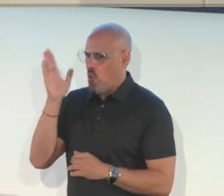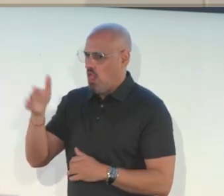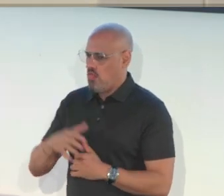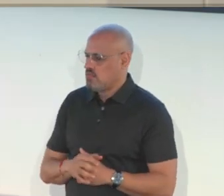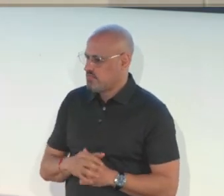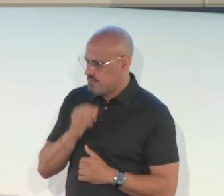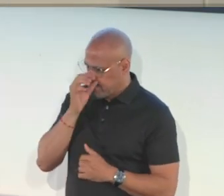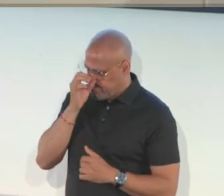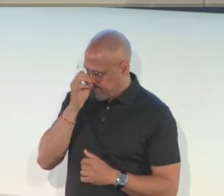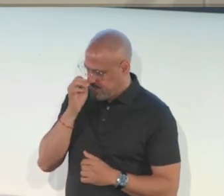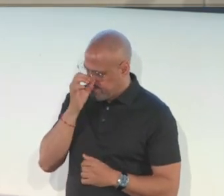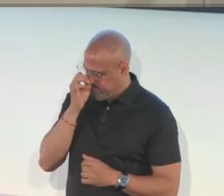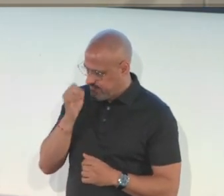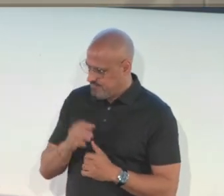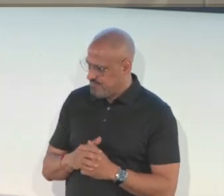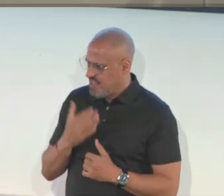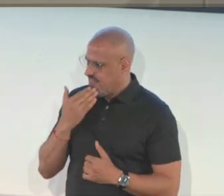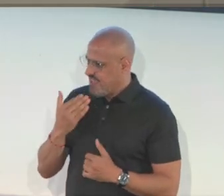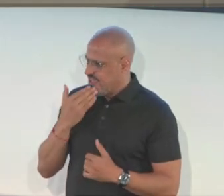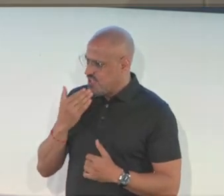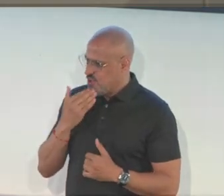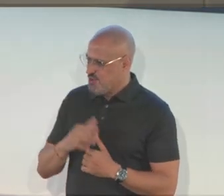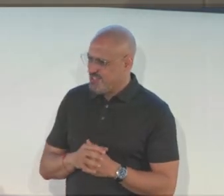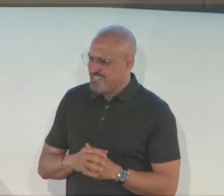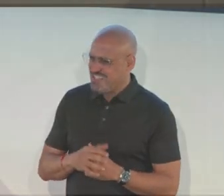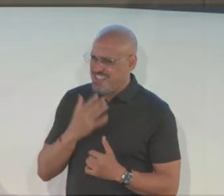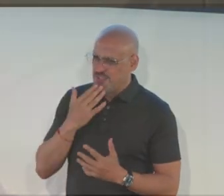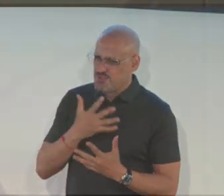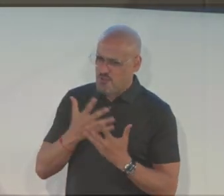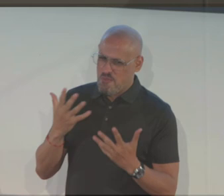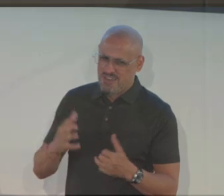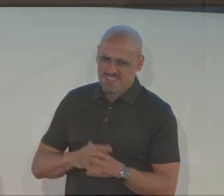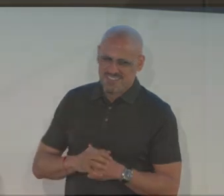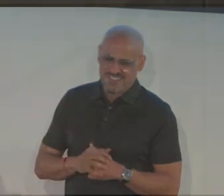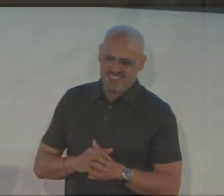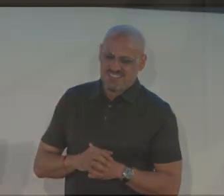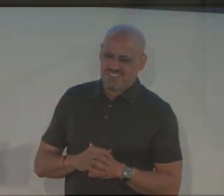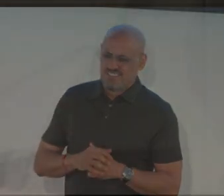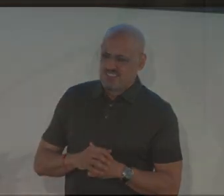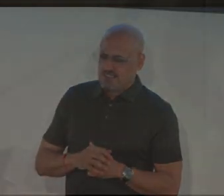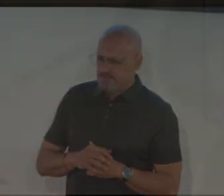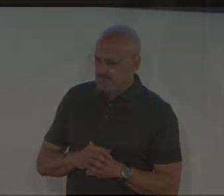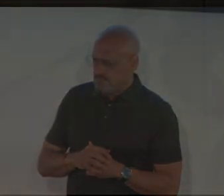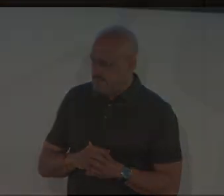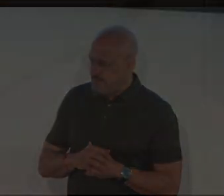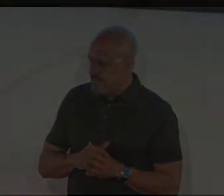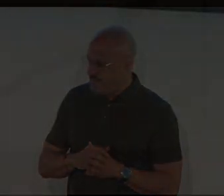All right, well, thanks so much, Love. Let's get a round of applause for that amazing presentation.